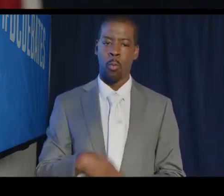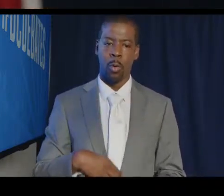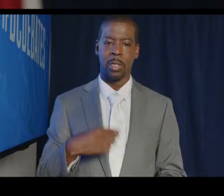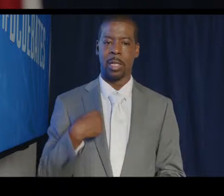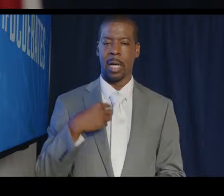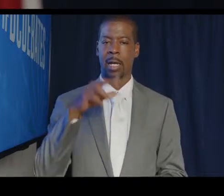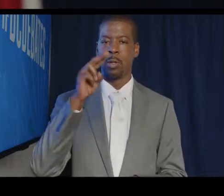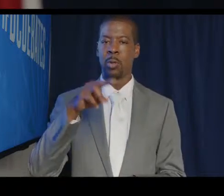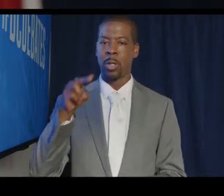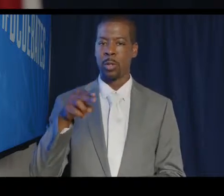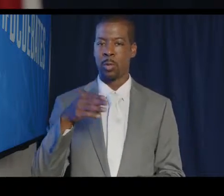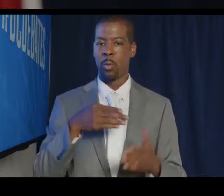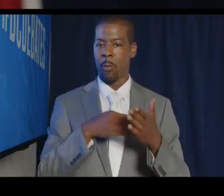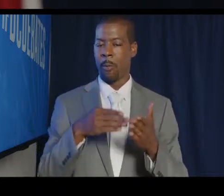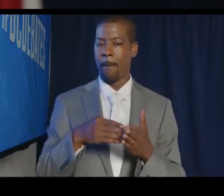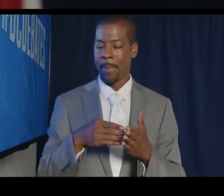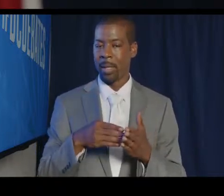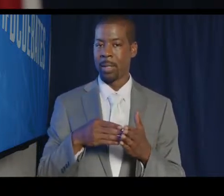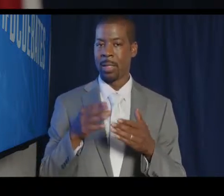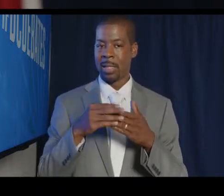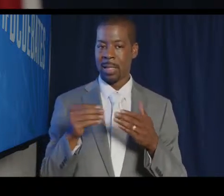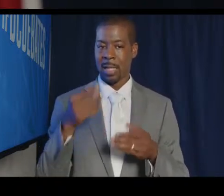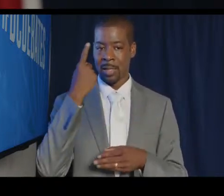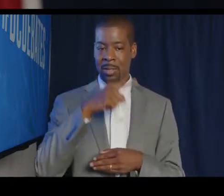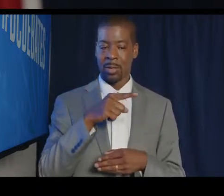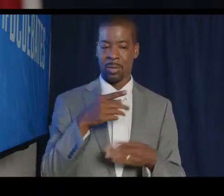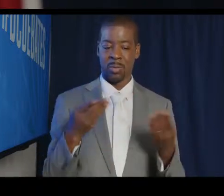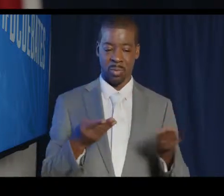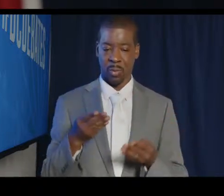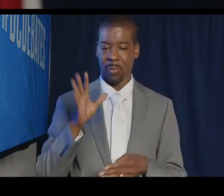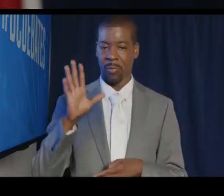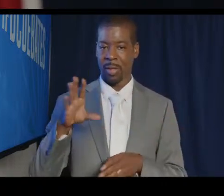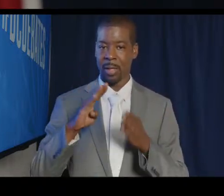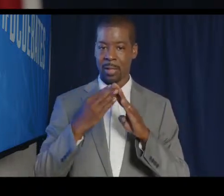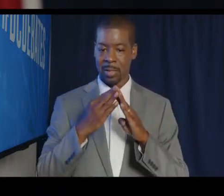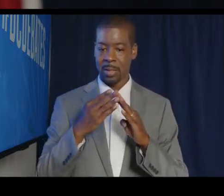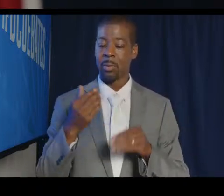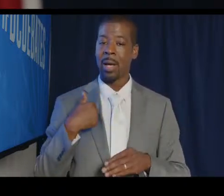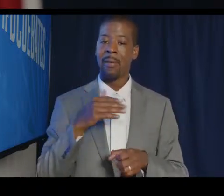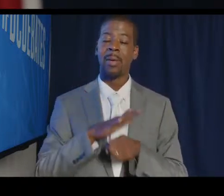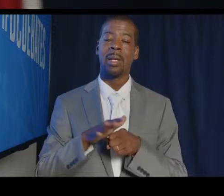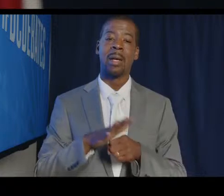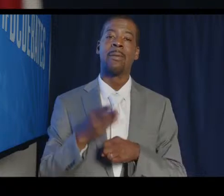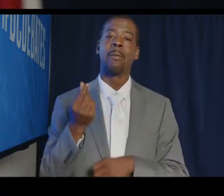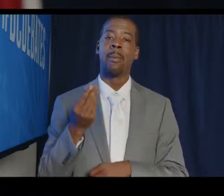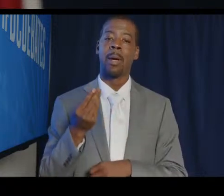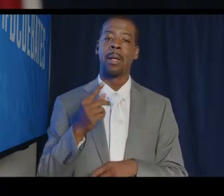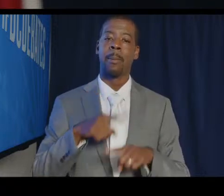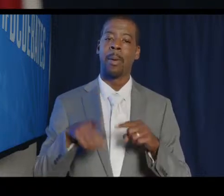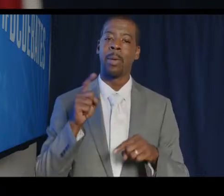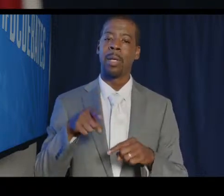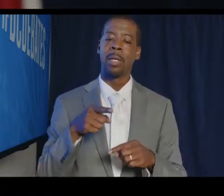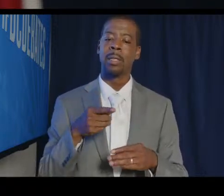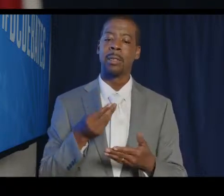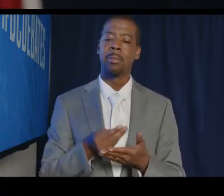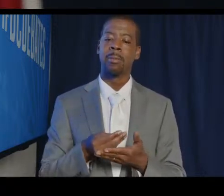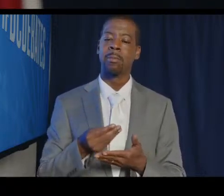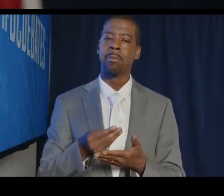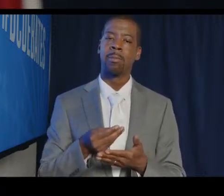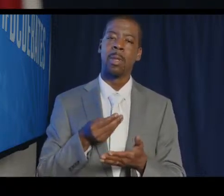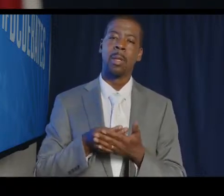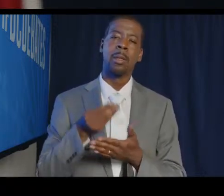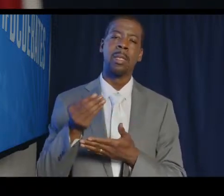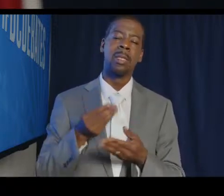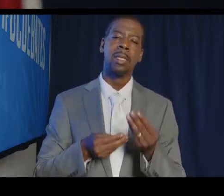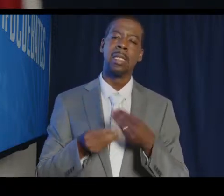billion budget to serve 700,000 people. So the issue is that we do have enough money, but we have to spend it better. What I have proposed and what I'm